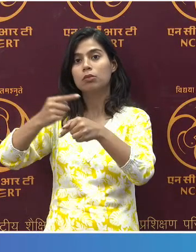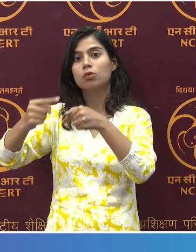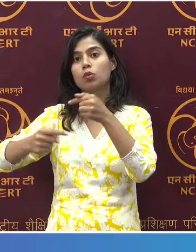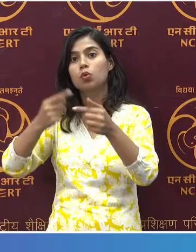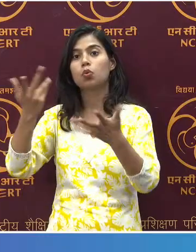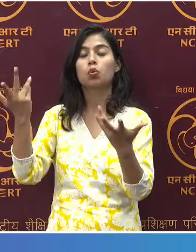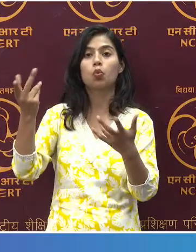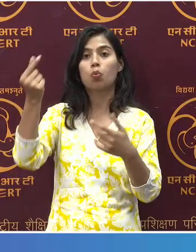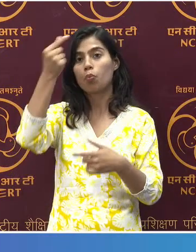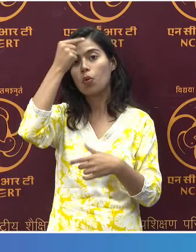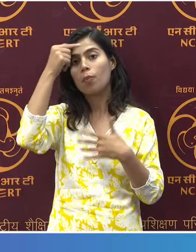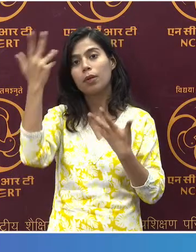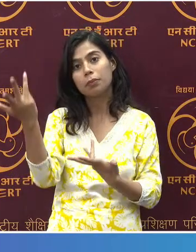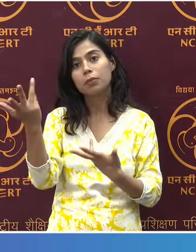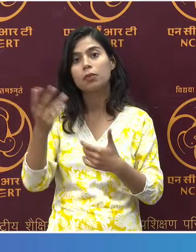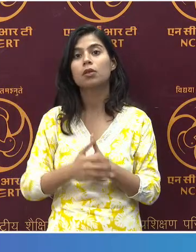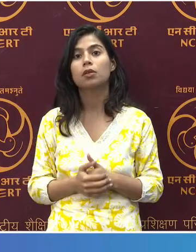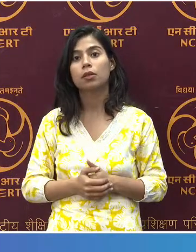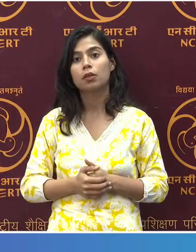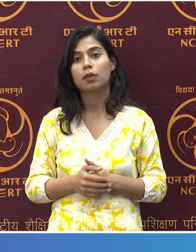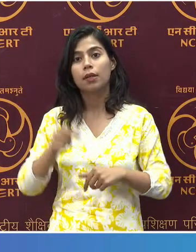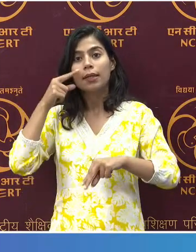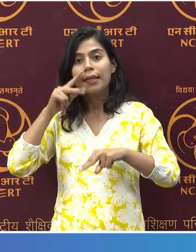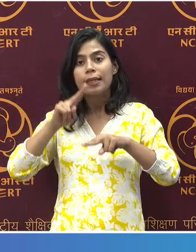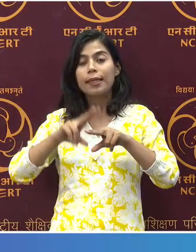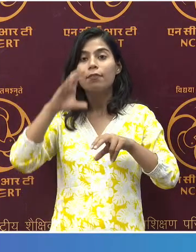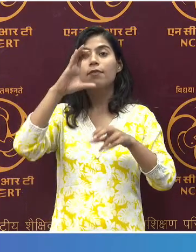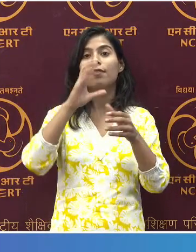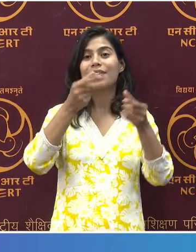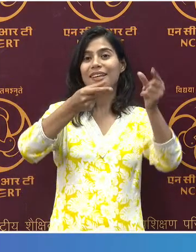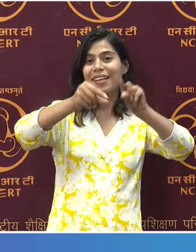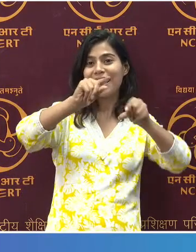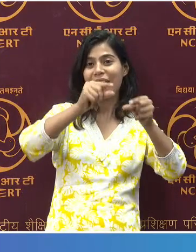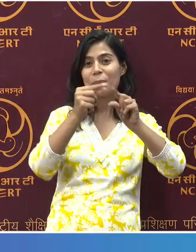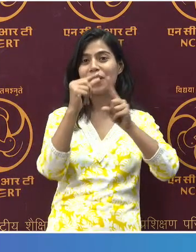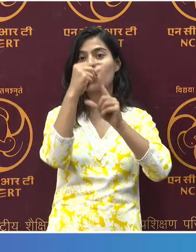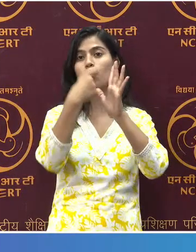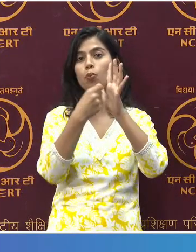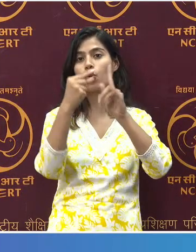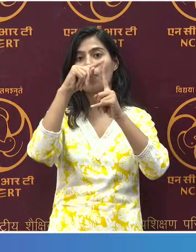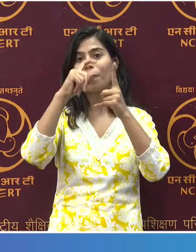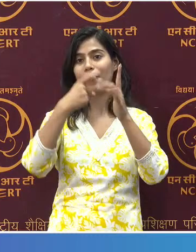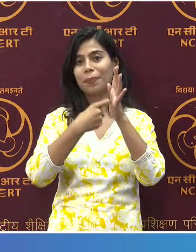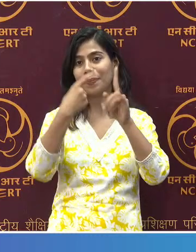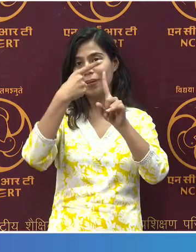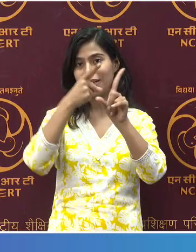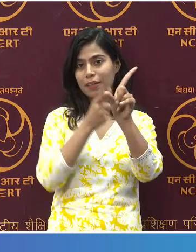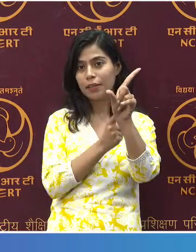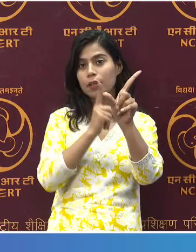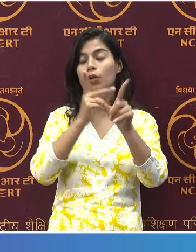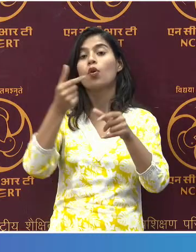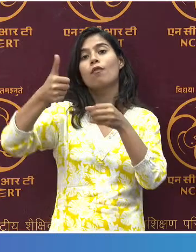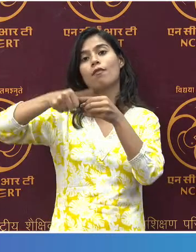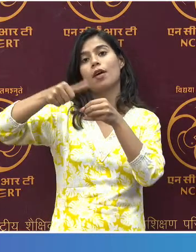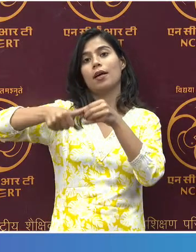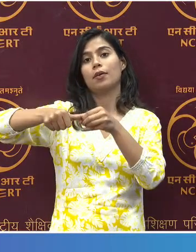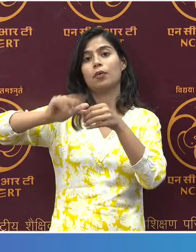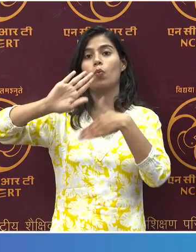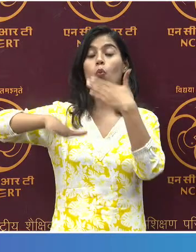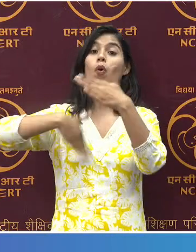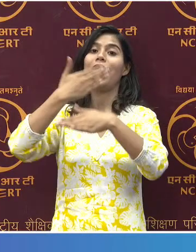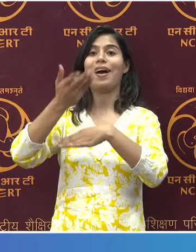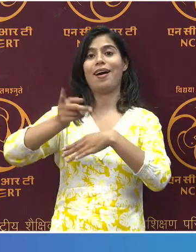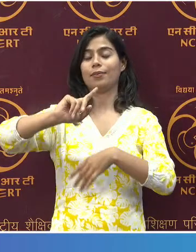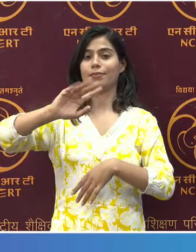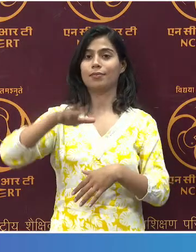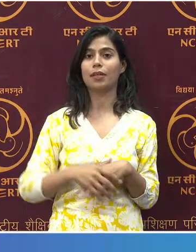could be the precautionary measures, and what will be the chemical properties of alcohol. So that will be the part of the next section, and Right. apart from this we